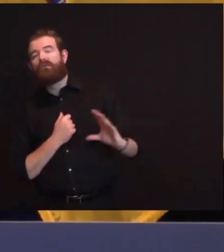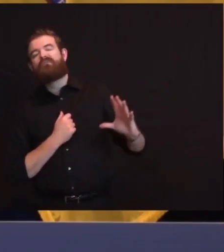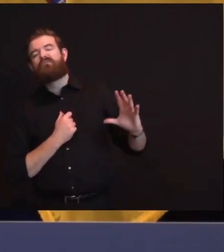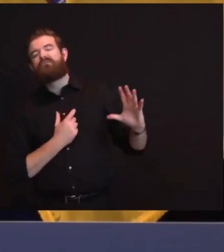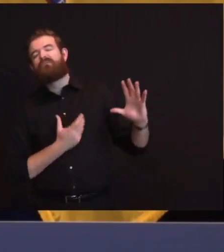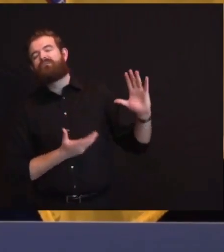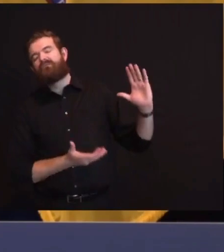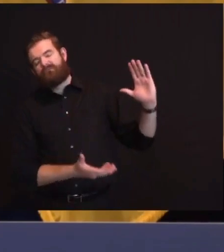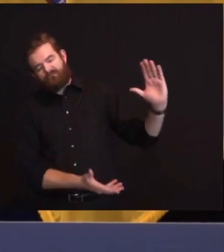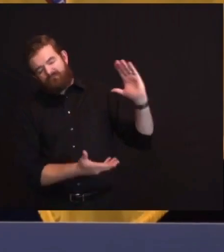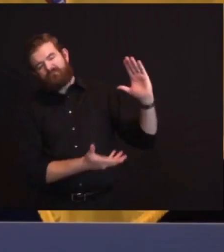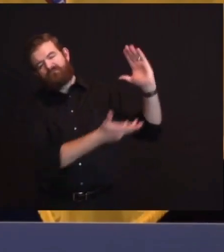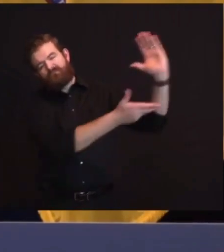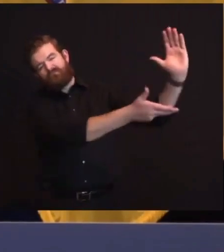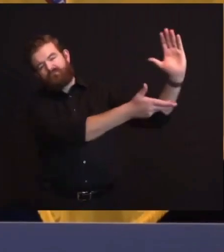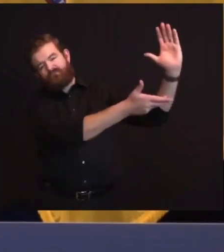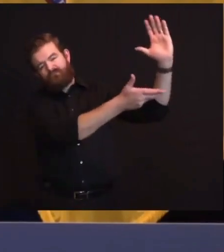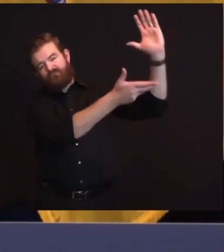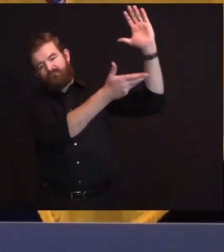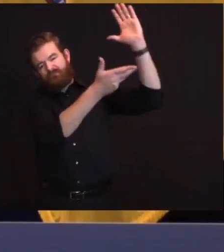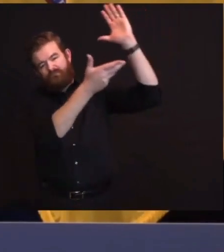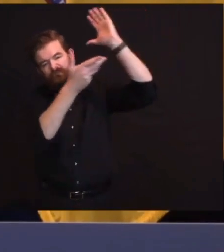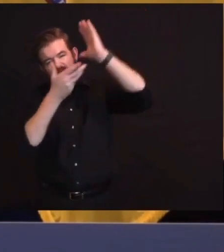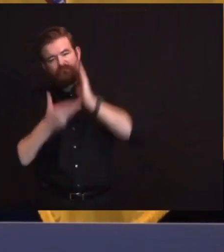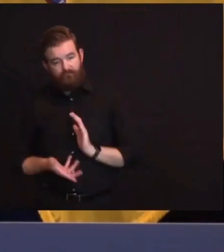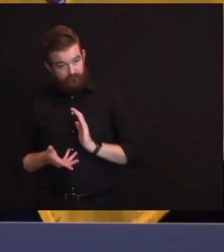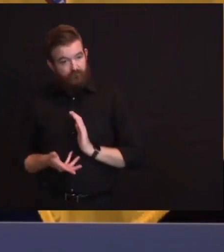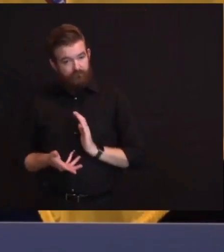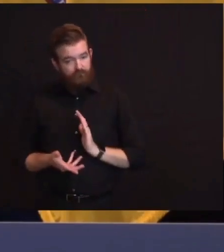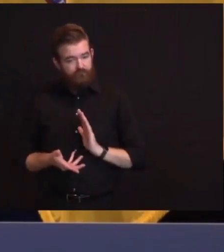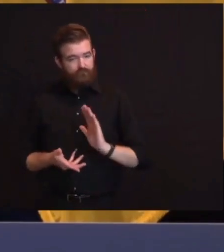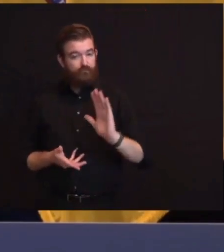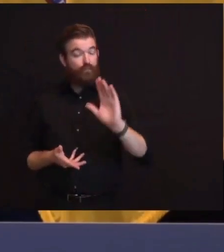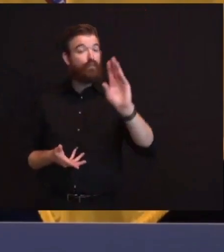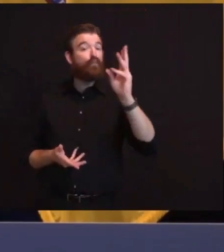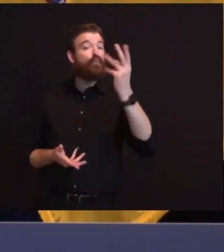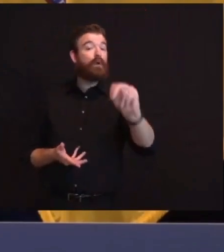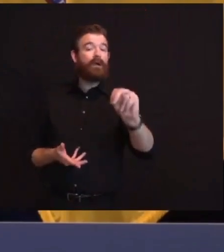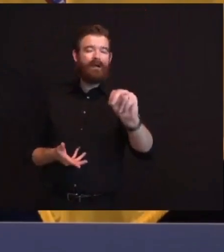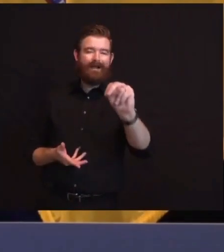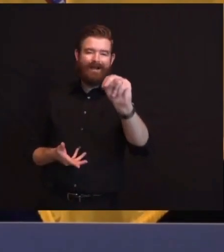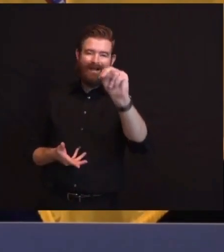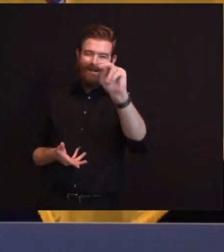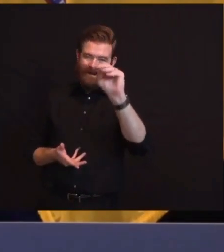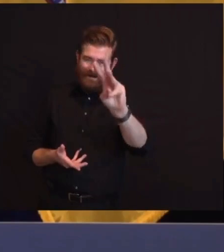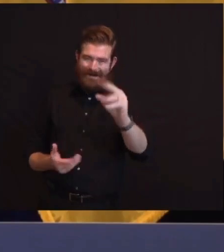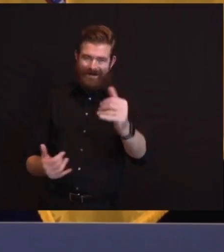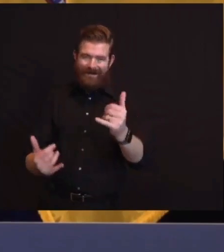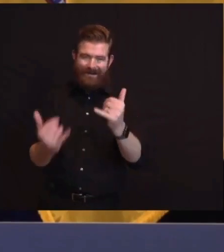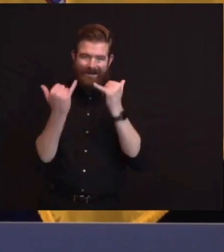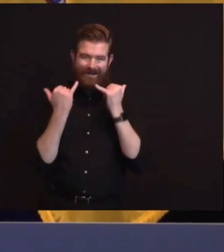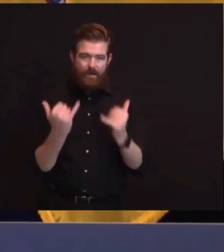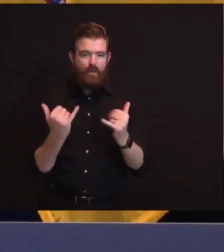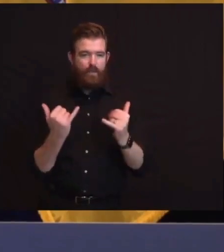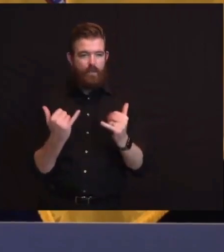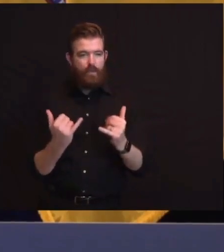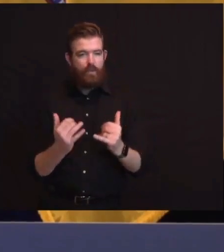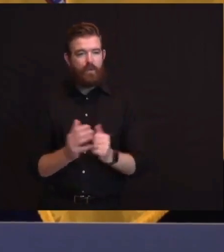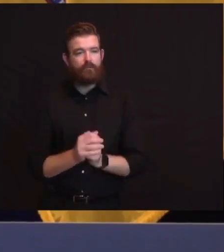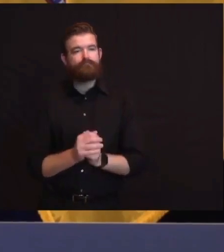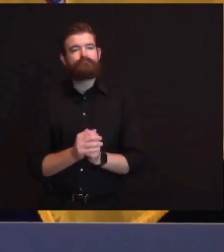in now. Matt, anything you want to add to that? Again, Matt, thank you for your service. Say that publicly